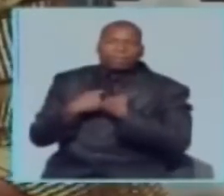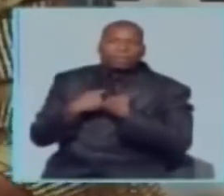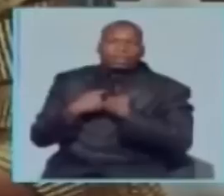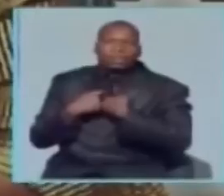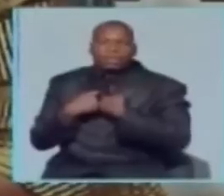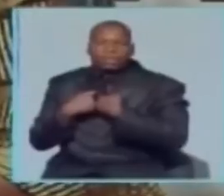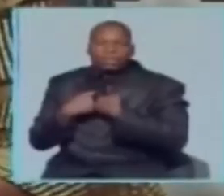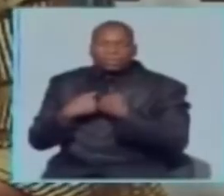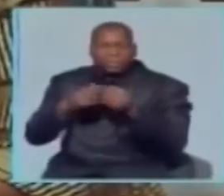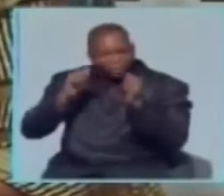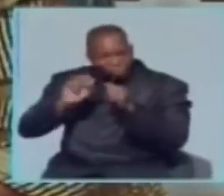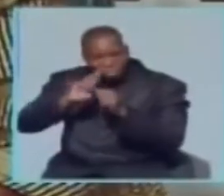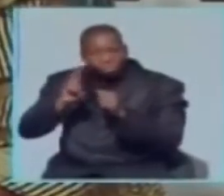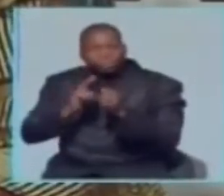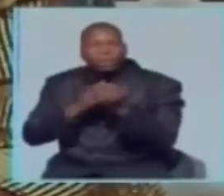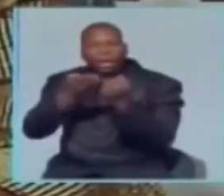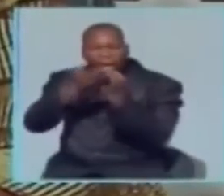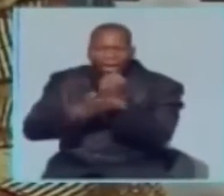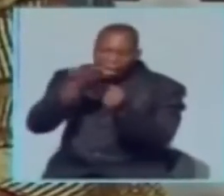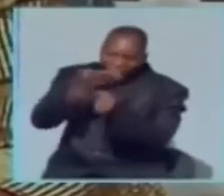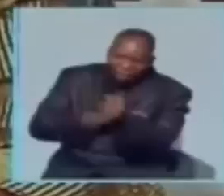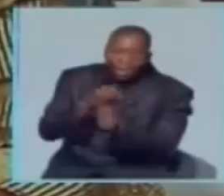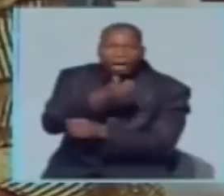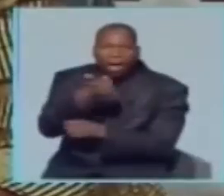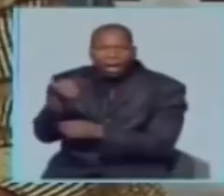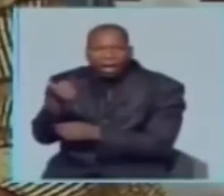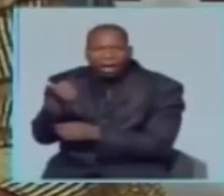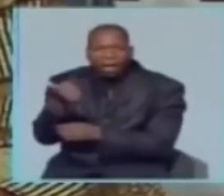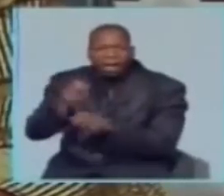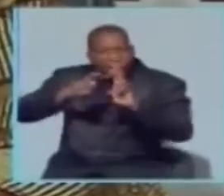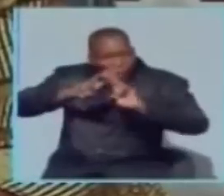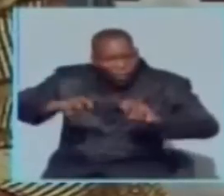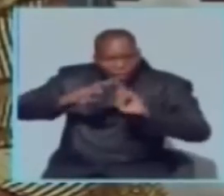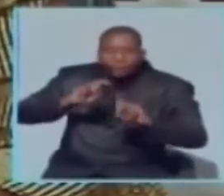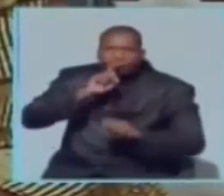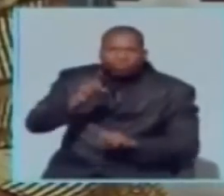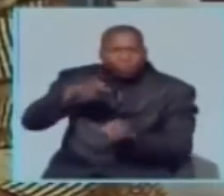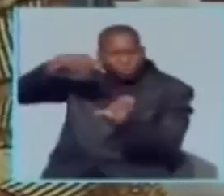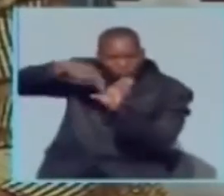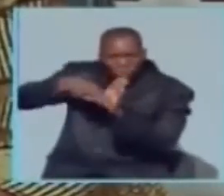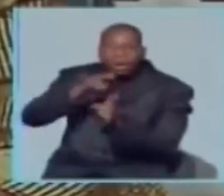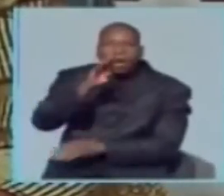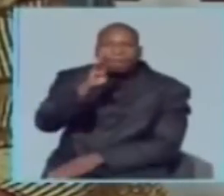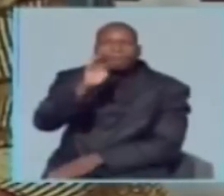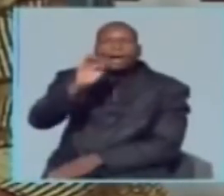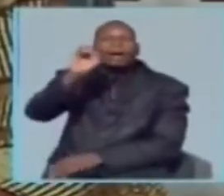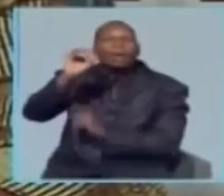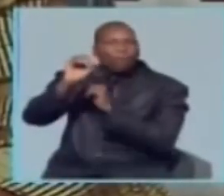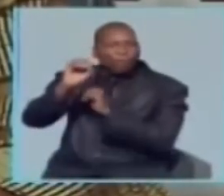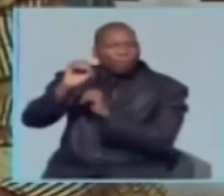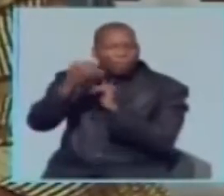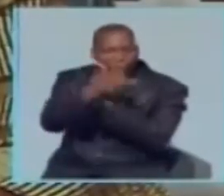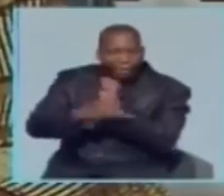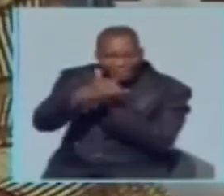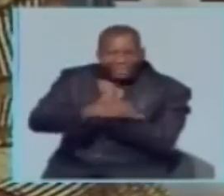products such as cassava and others, that they want to truly explore biofuel. I think we have such a potential as a